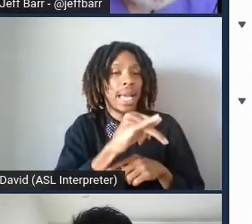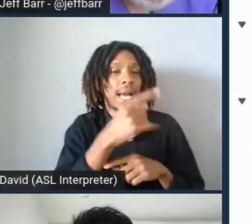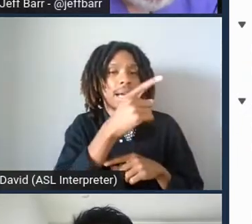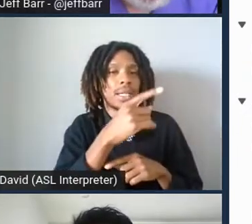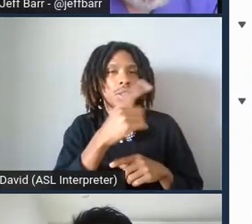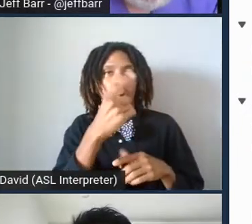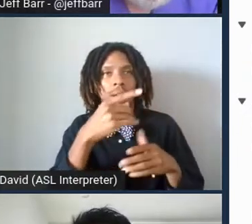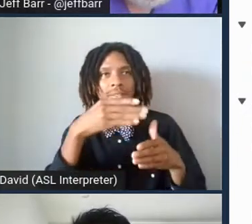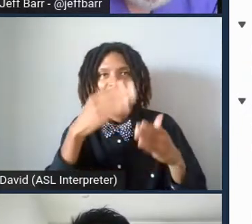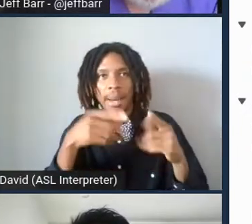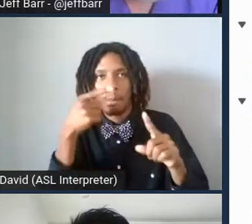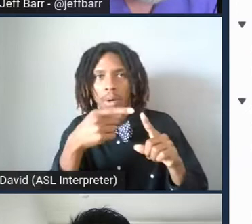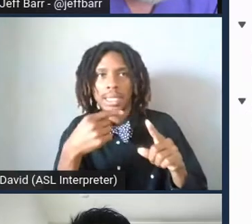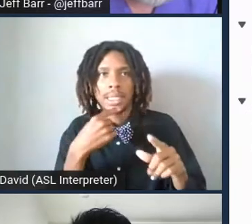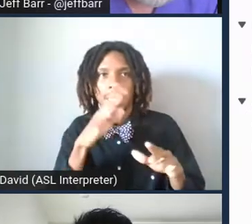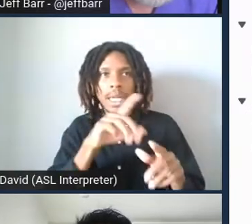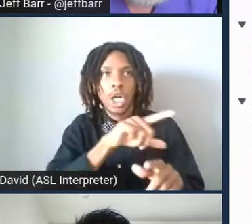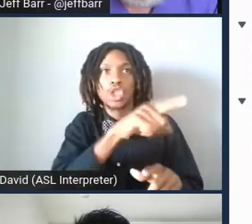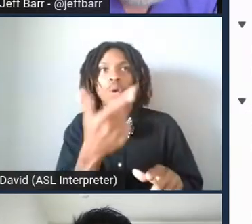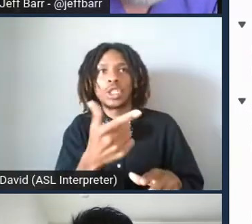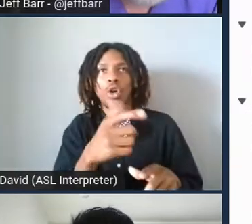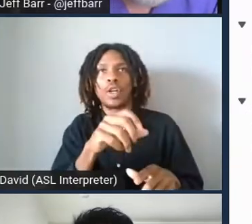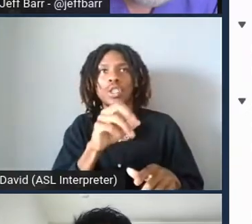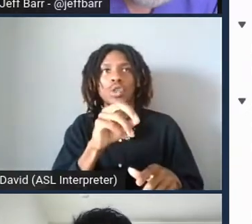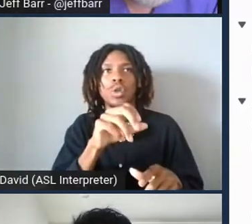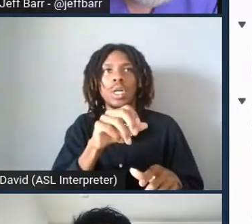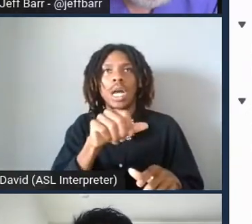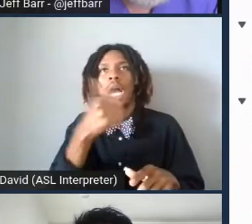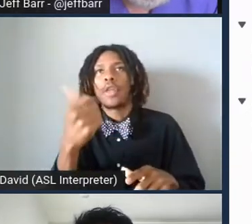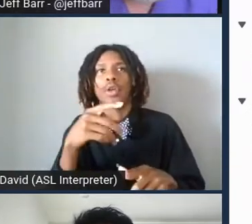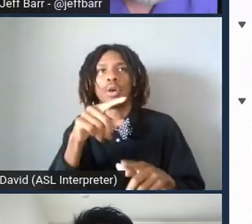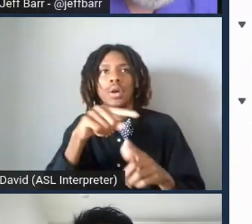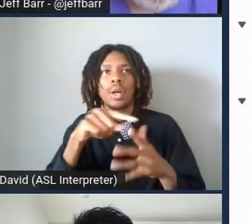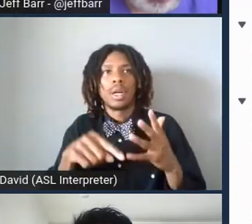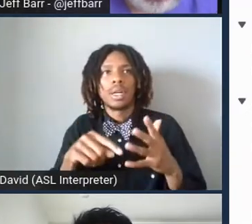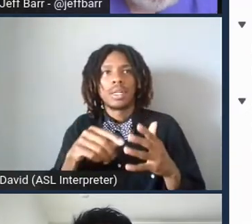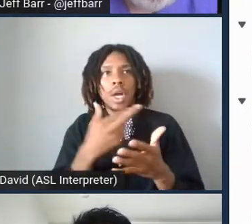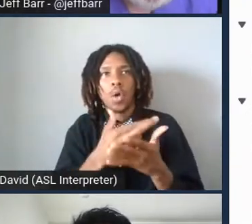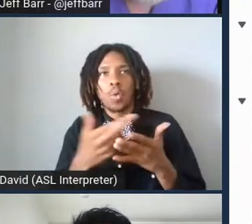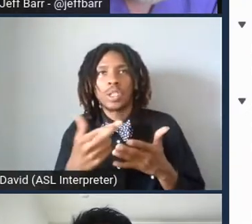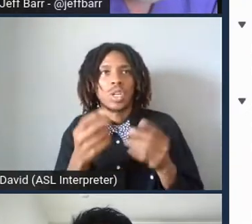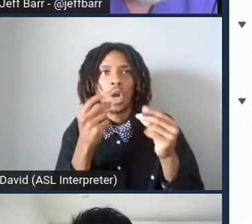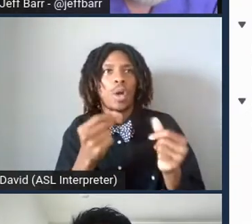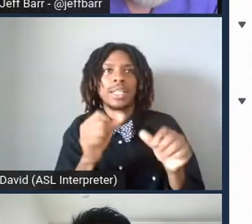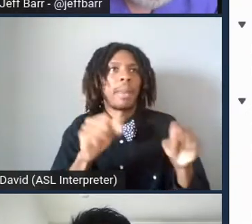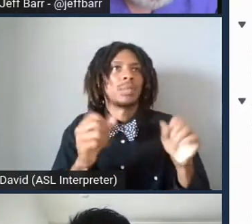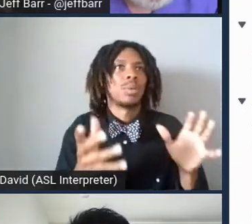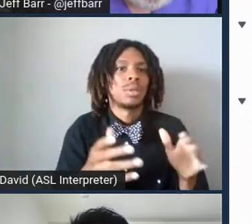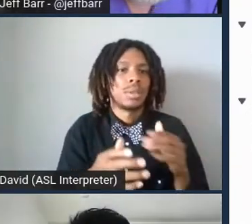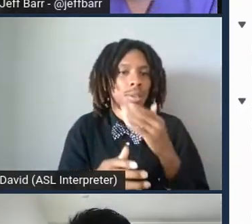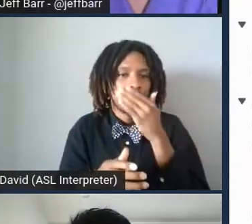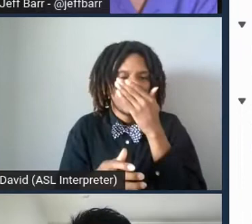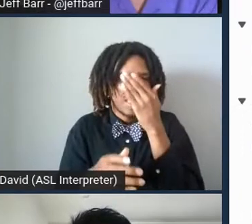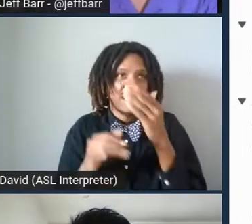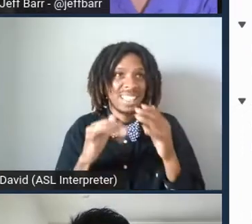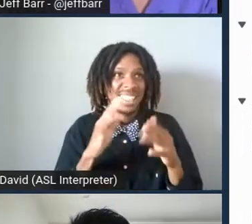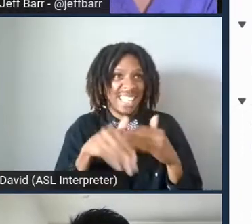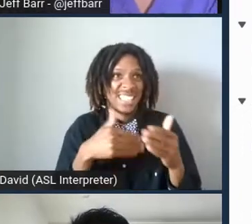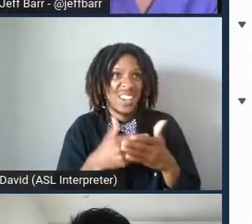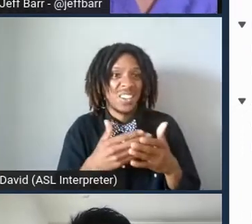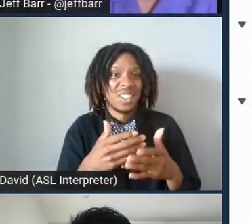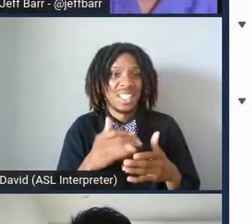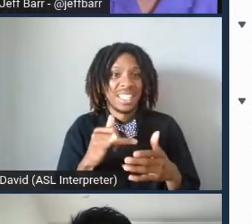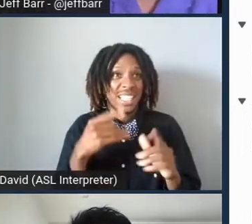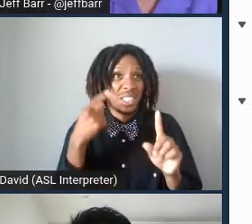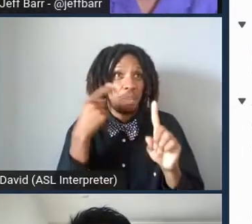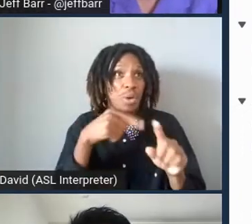endpoints and says, like, switch over to the other set of resources as quickly as possible. And that's the purpose of